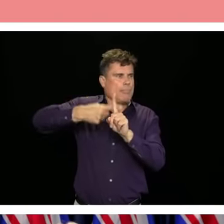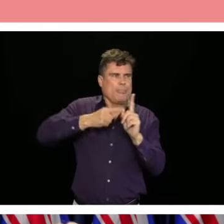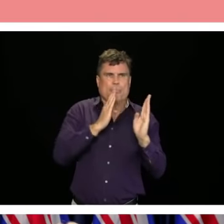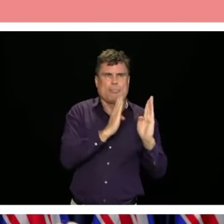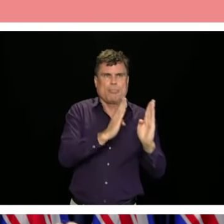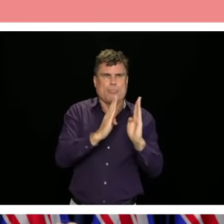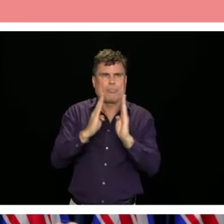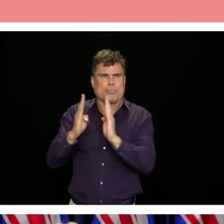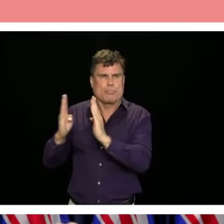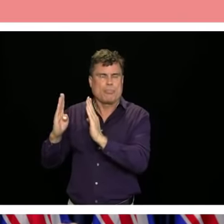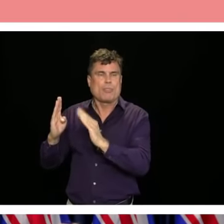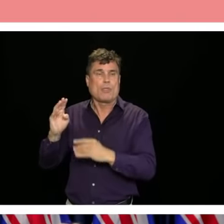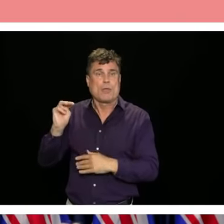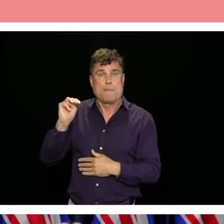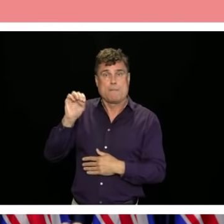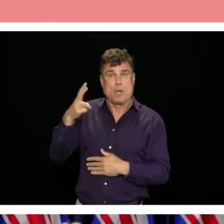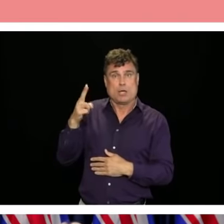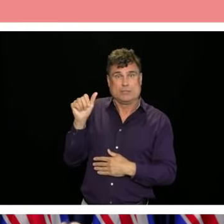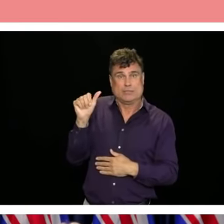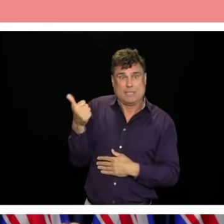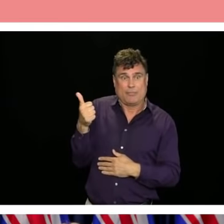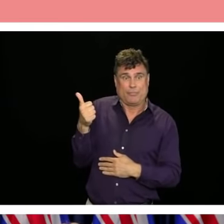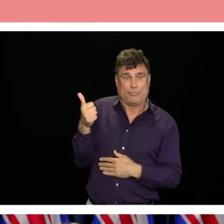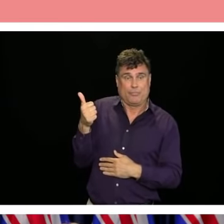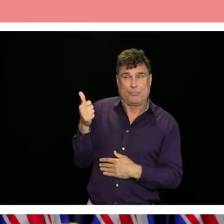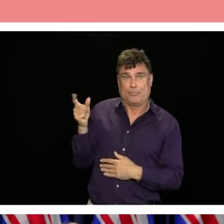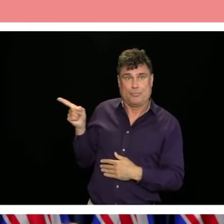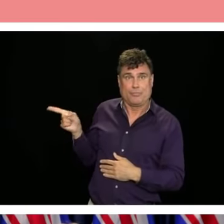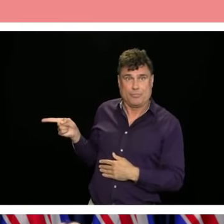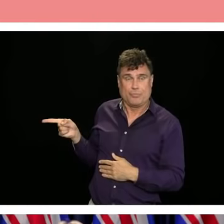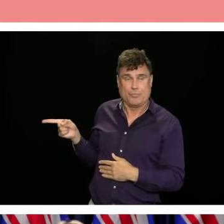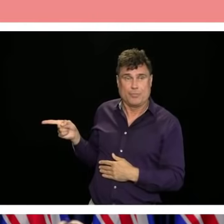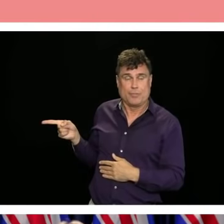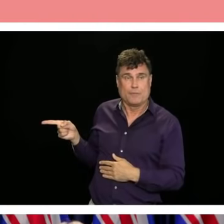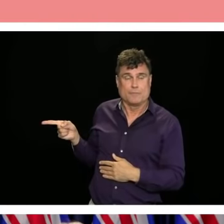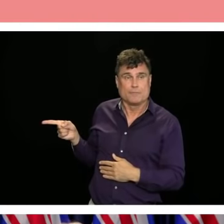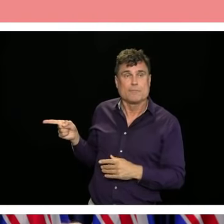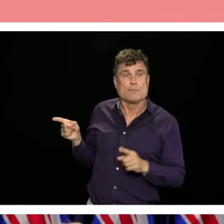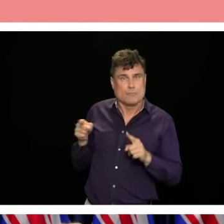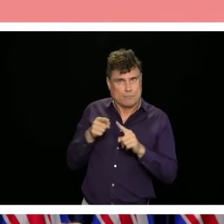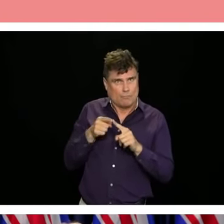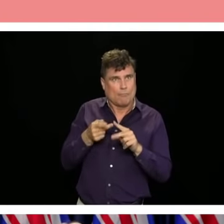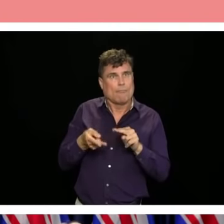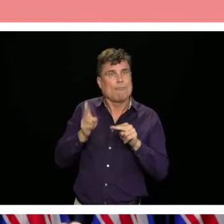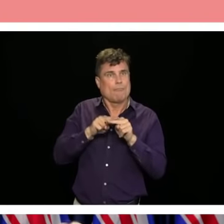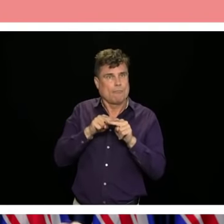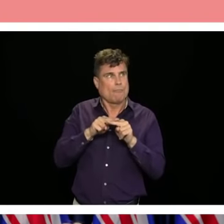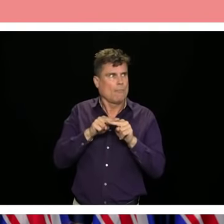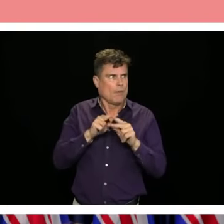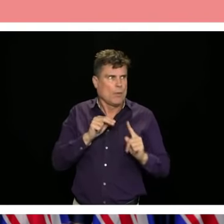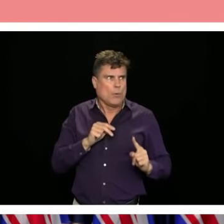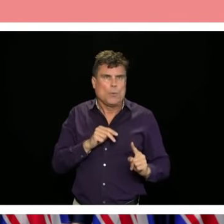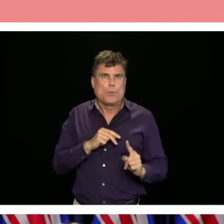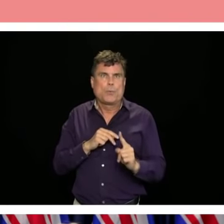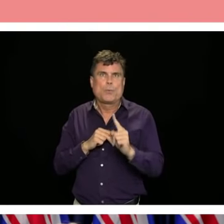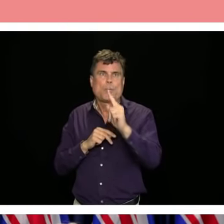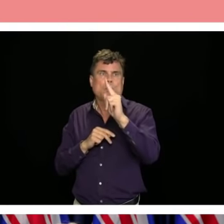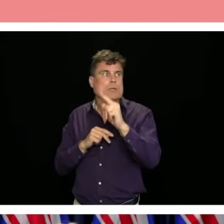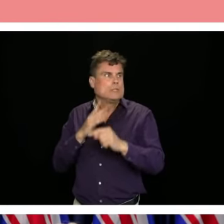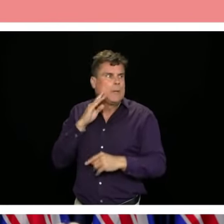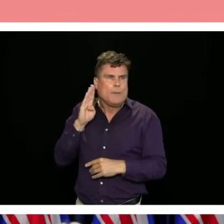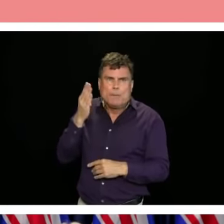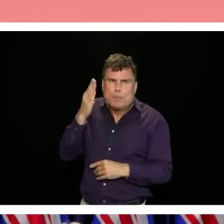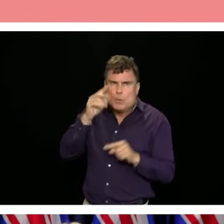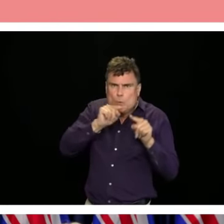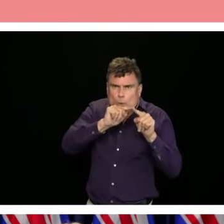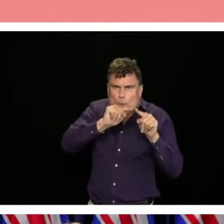cause a lot of exponential growth, so they weren't being transmitted. And that is partly because people were self-isolating as soon as they